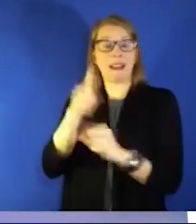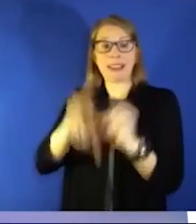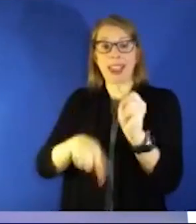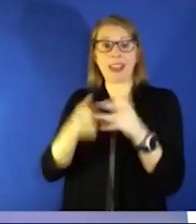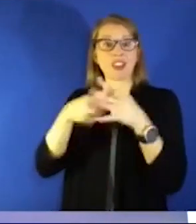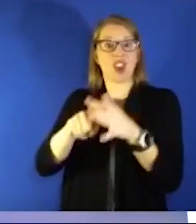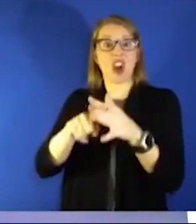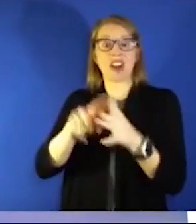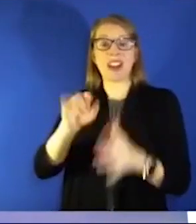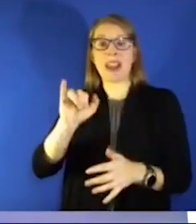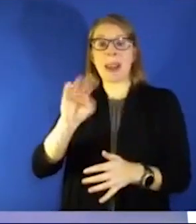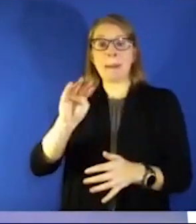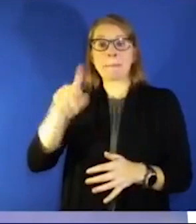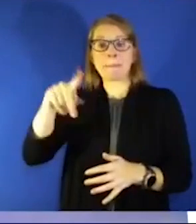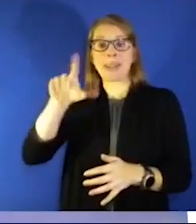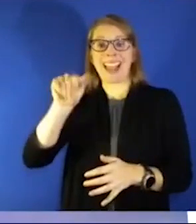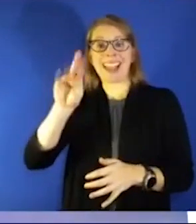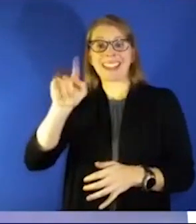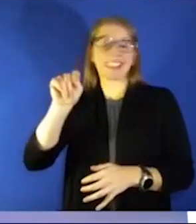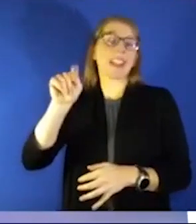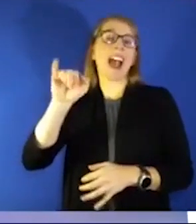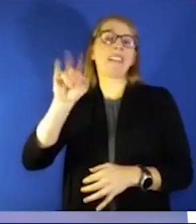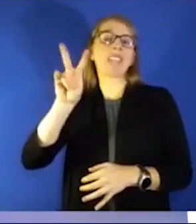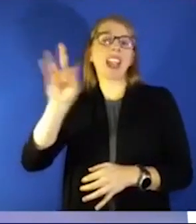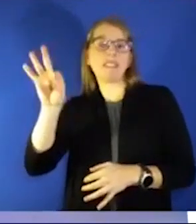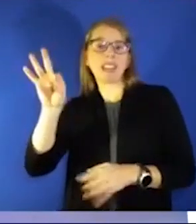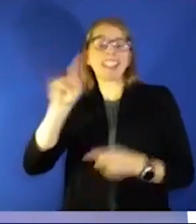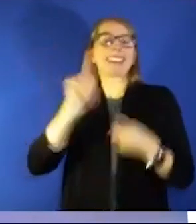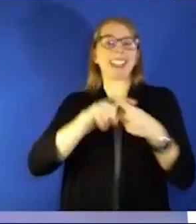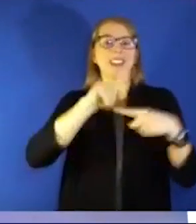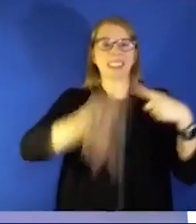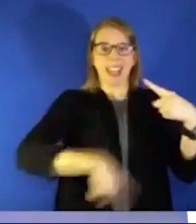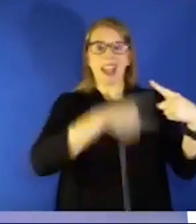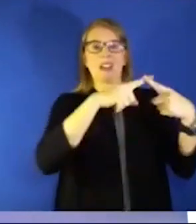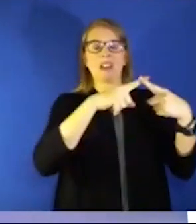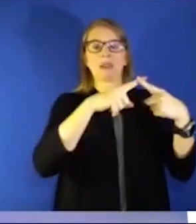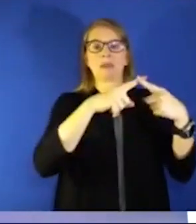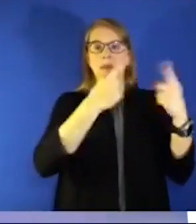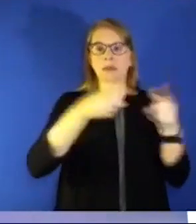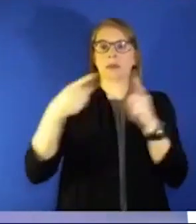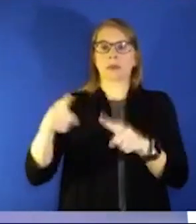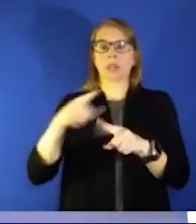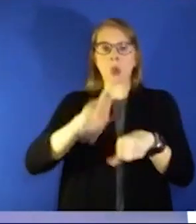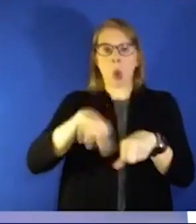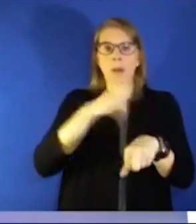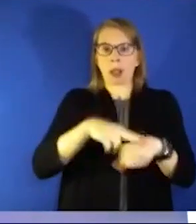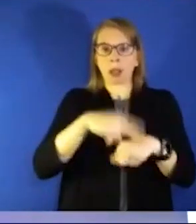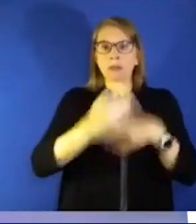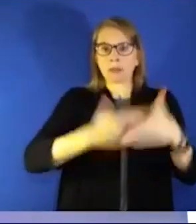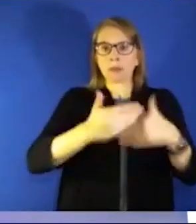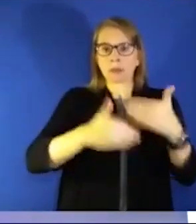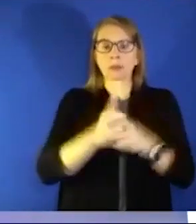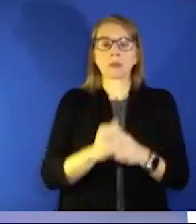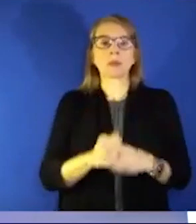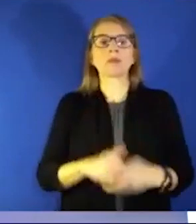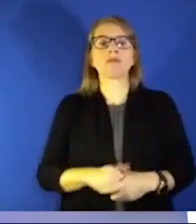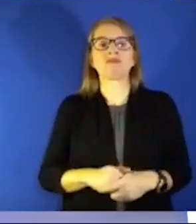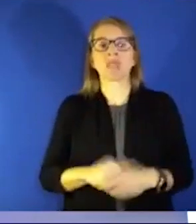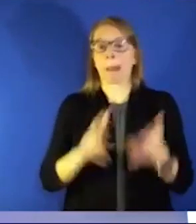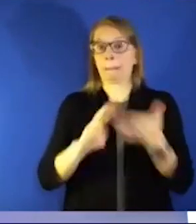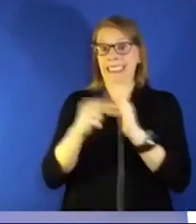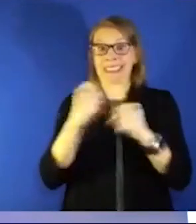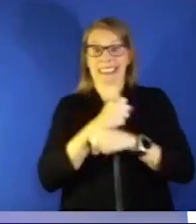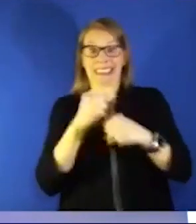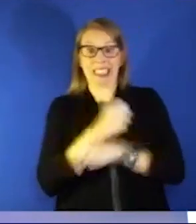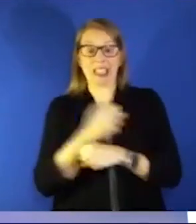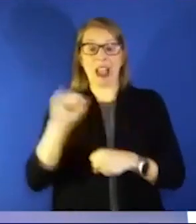process until she's had her cycle and it's normal, and wants to know if there's been any statistics of women who have gone through the IVF